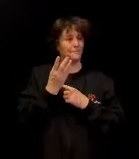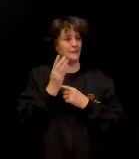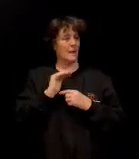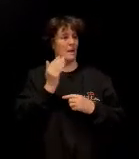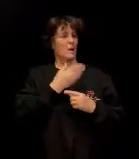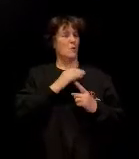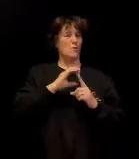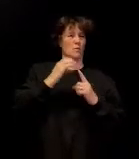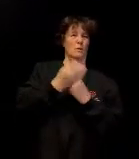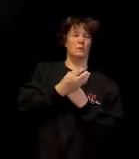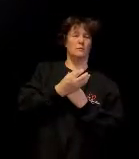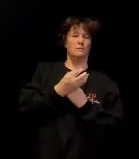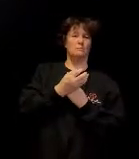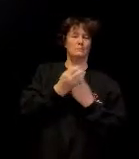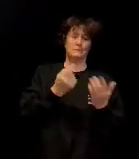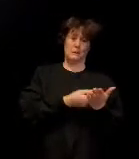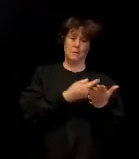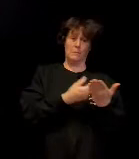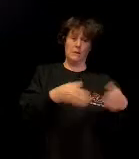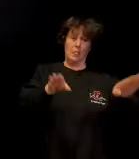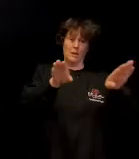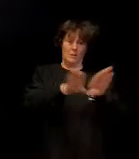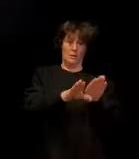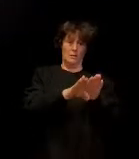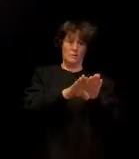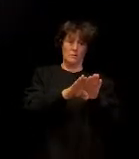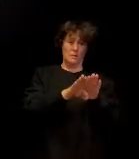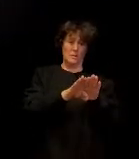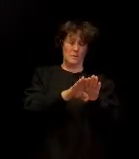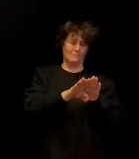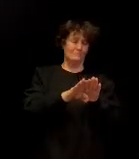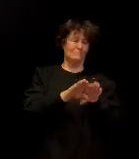our culture is sometimes closed off, amen? It's more and more